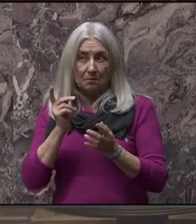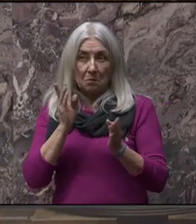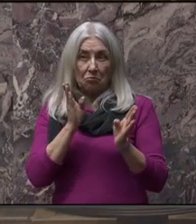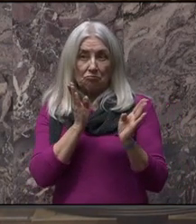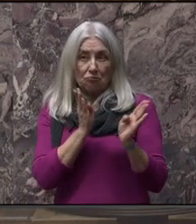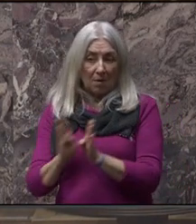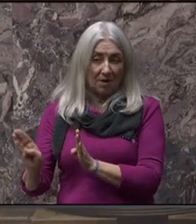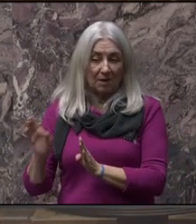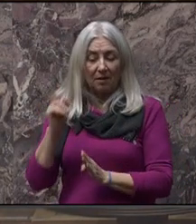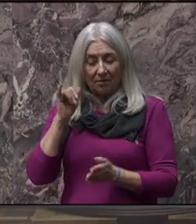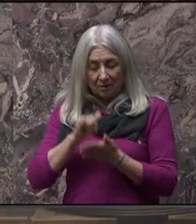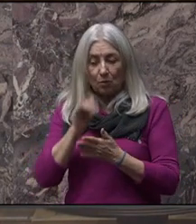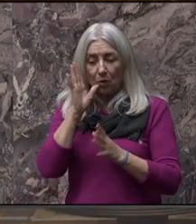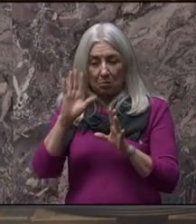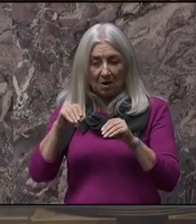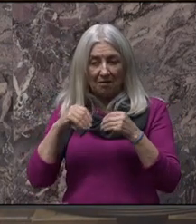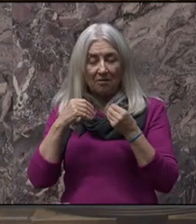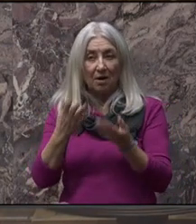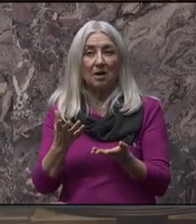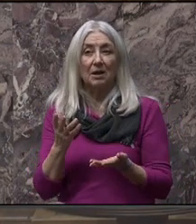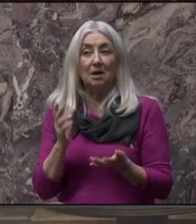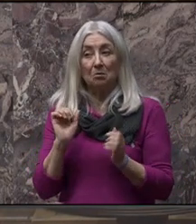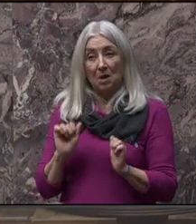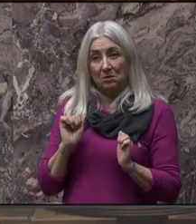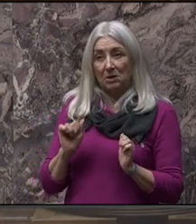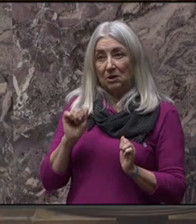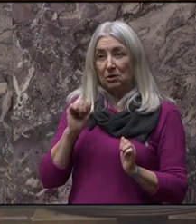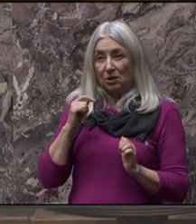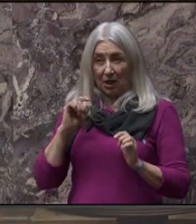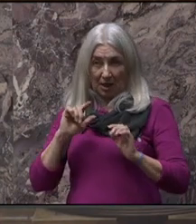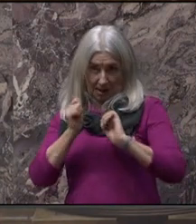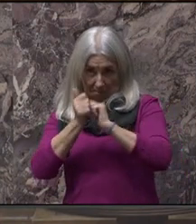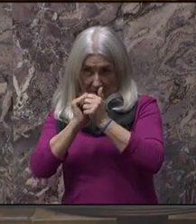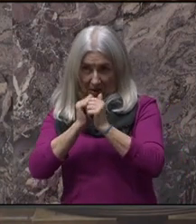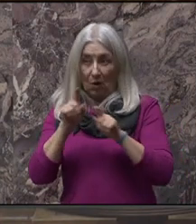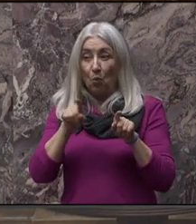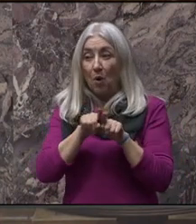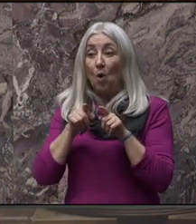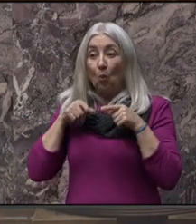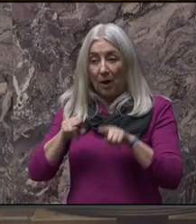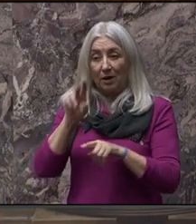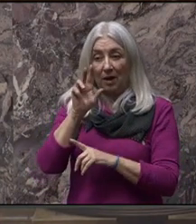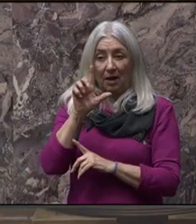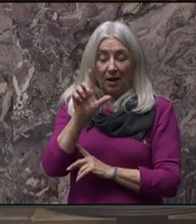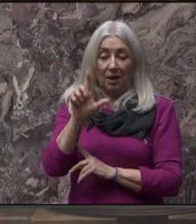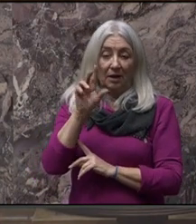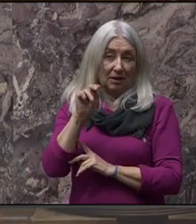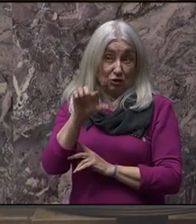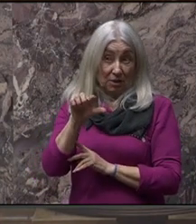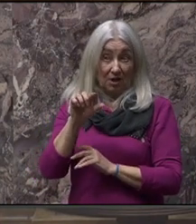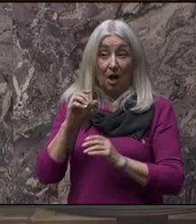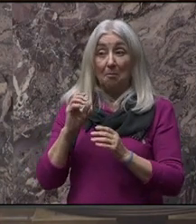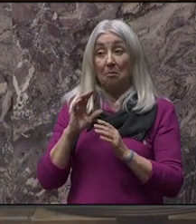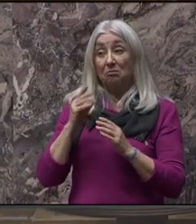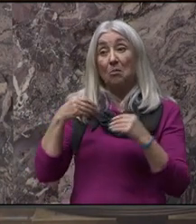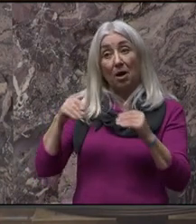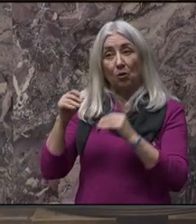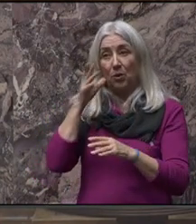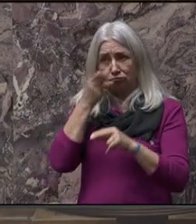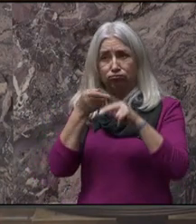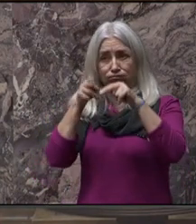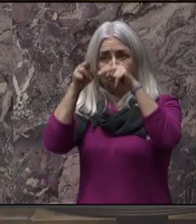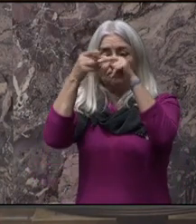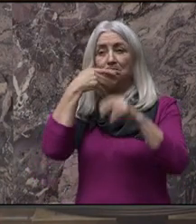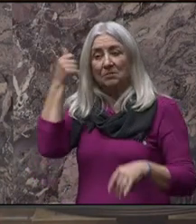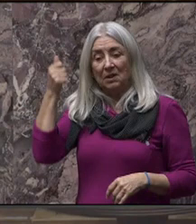and ensures BC is globally competitive as markets recover, strengthening enduring partnerships with 29